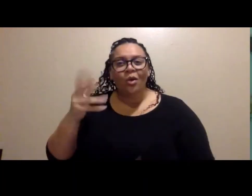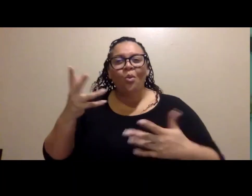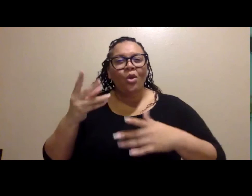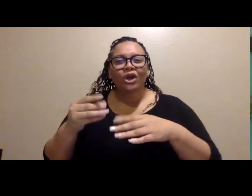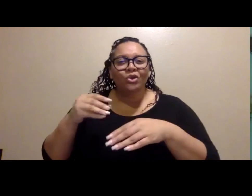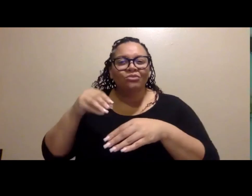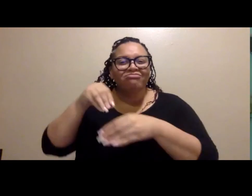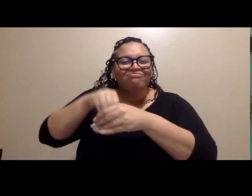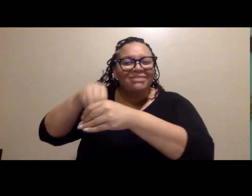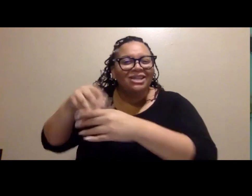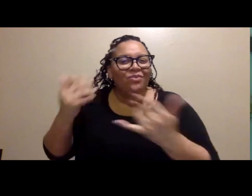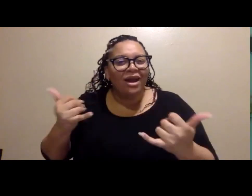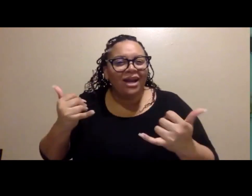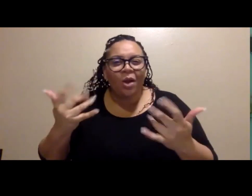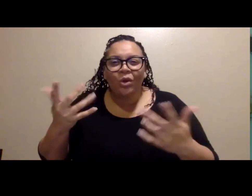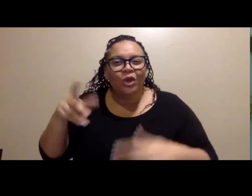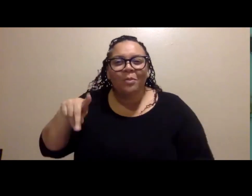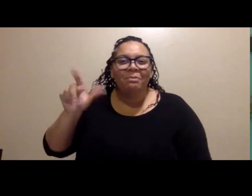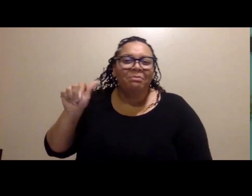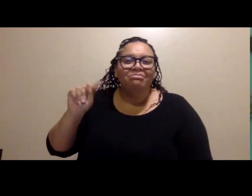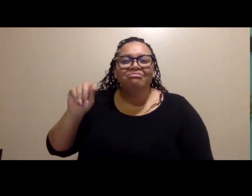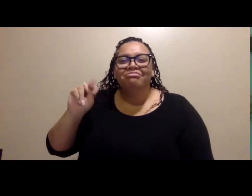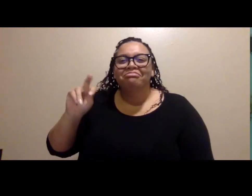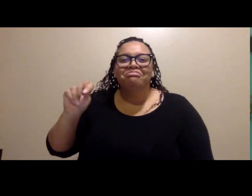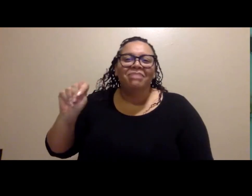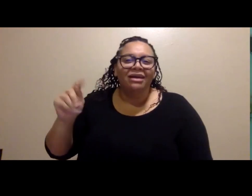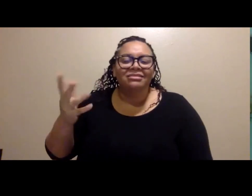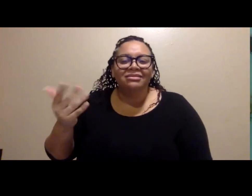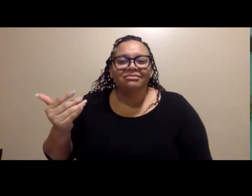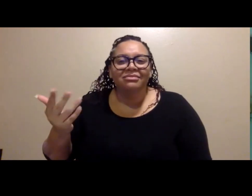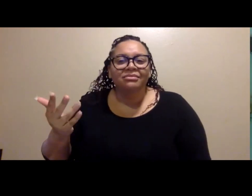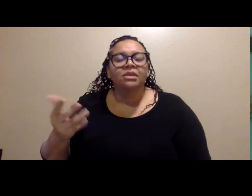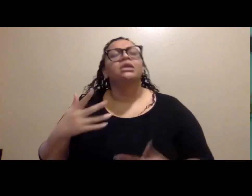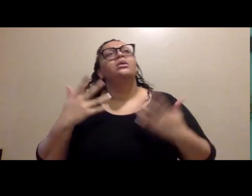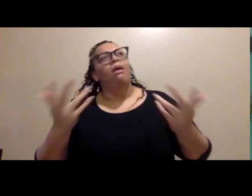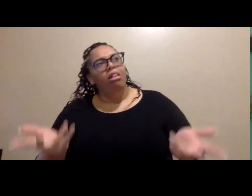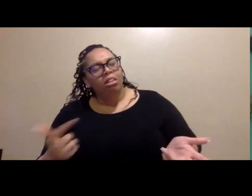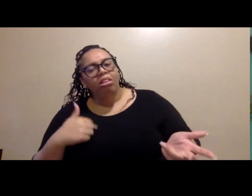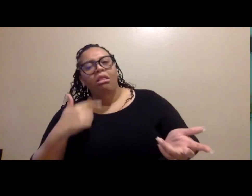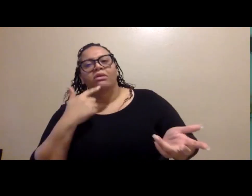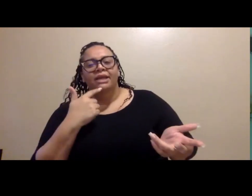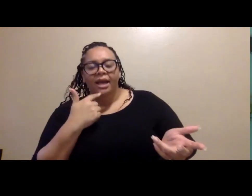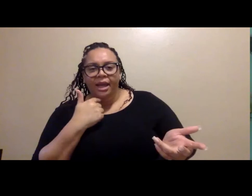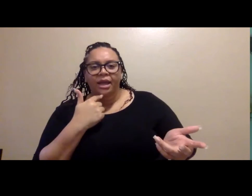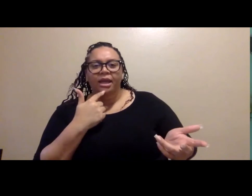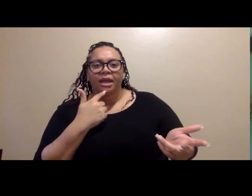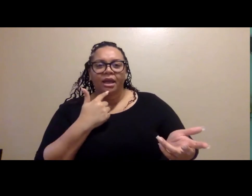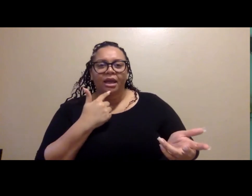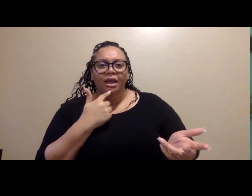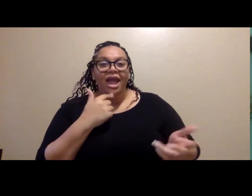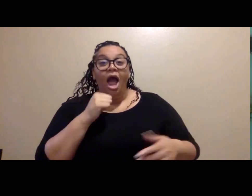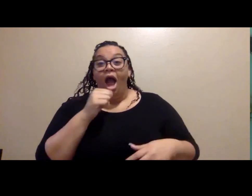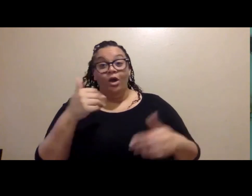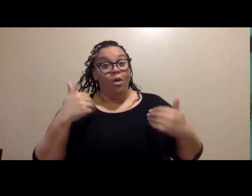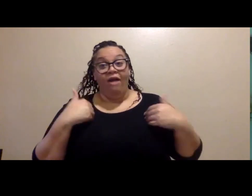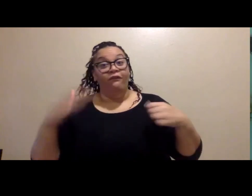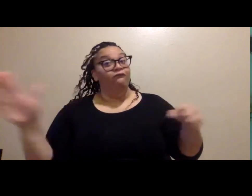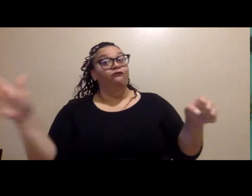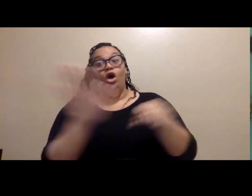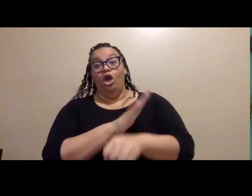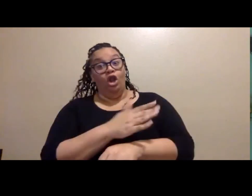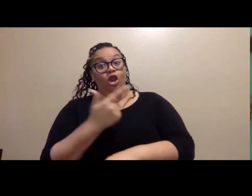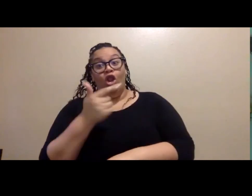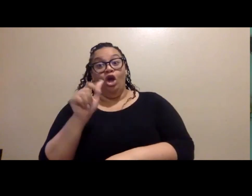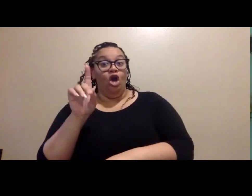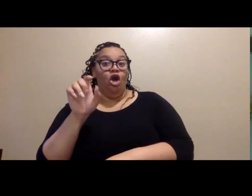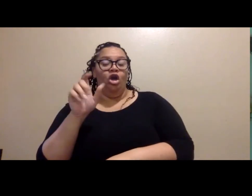What do I plant in my garden this year? Well, I will say that I don't have a full-blown garden because I just